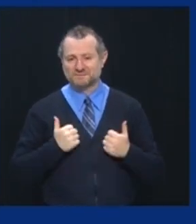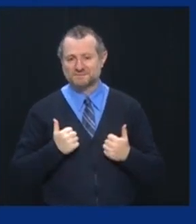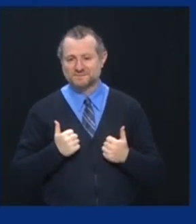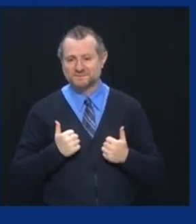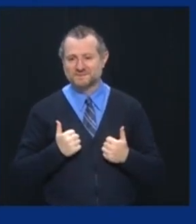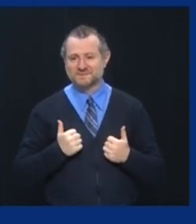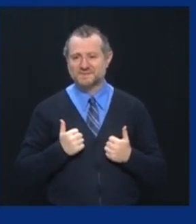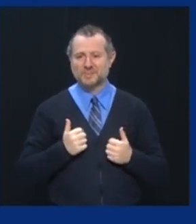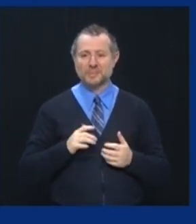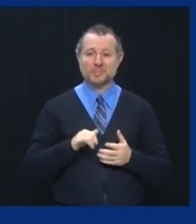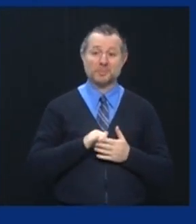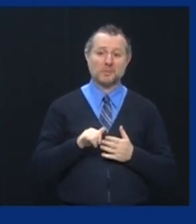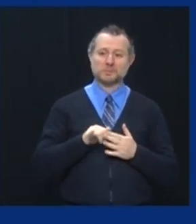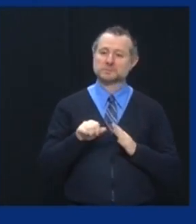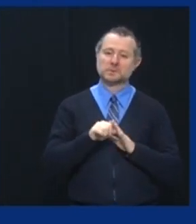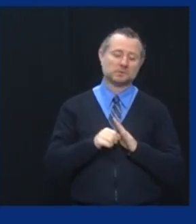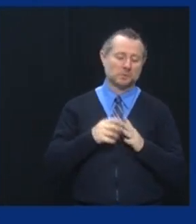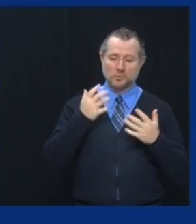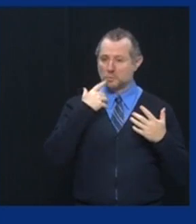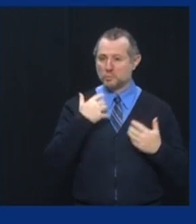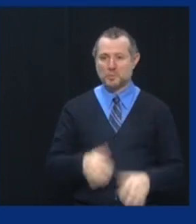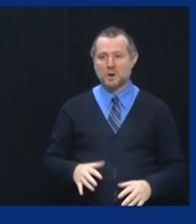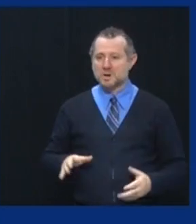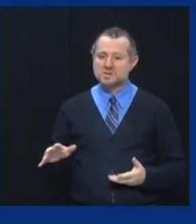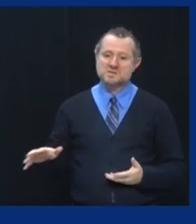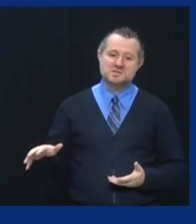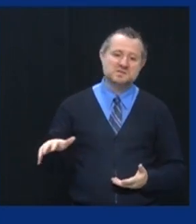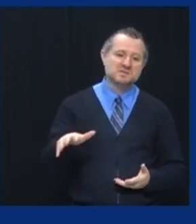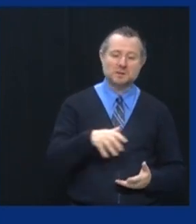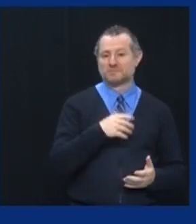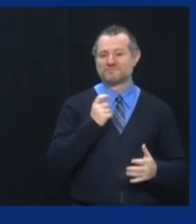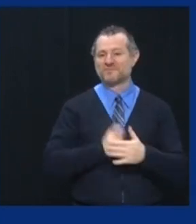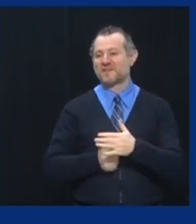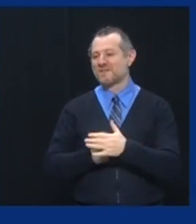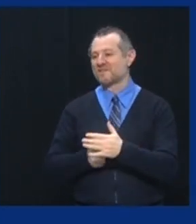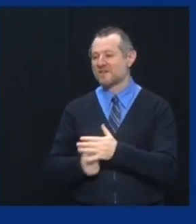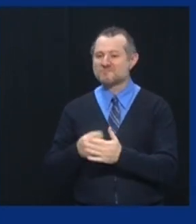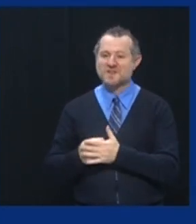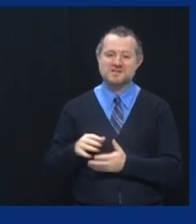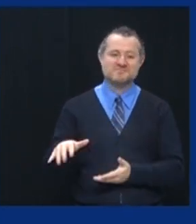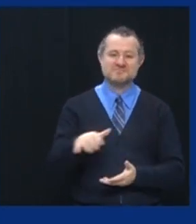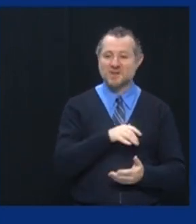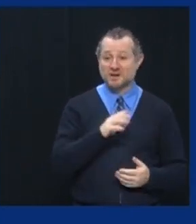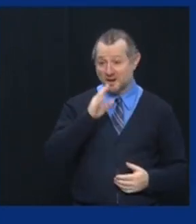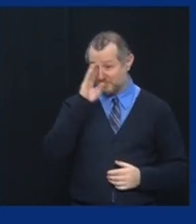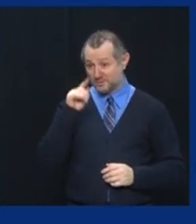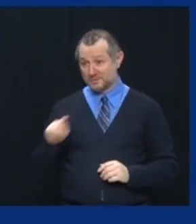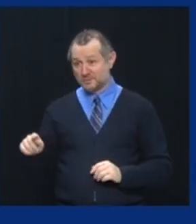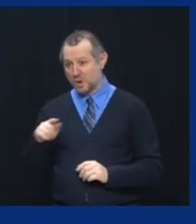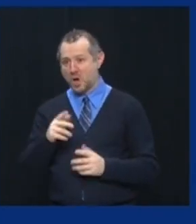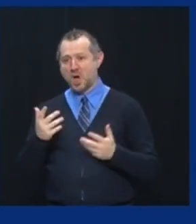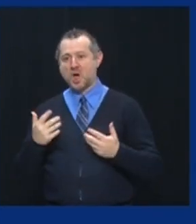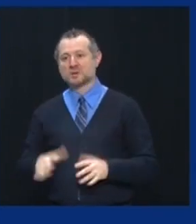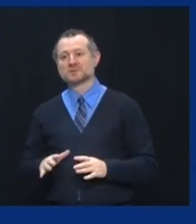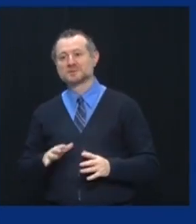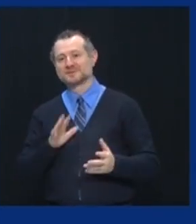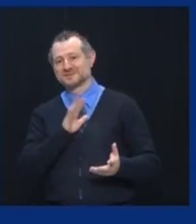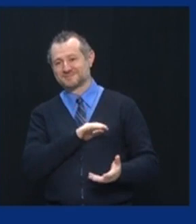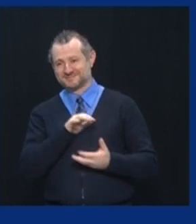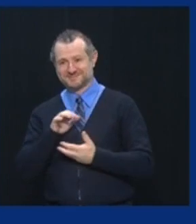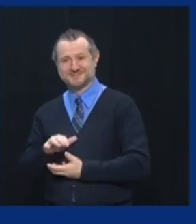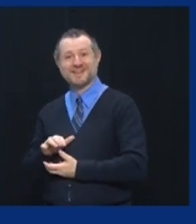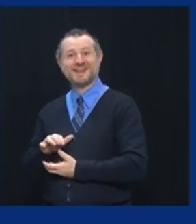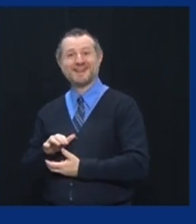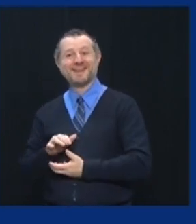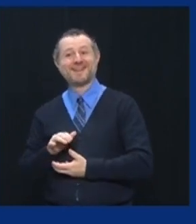We're really interested in, for those hospitals who now have the allocation and are slow,